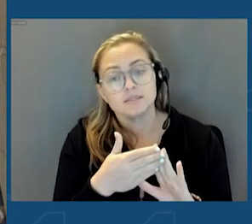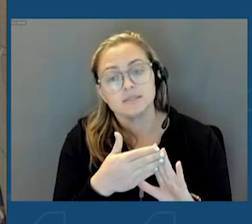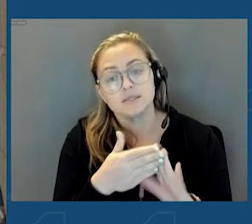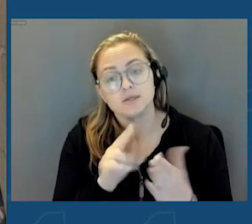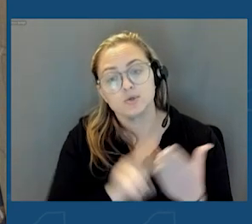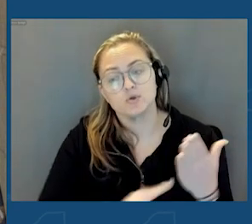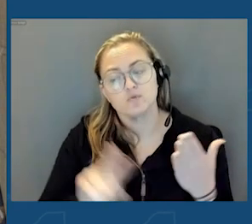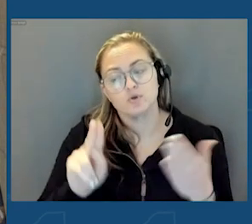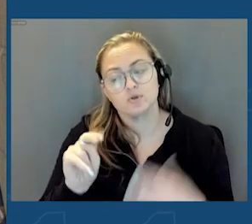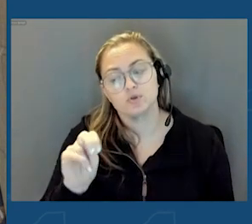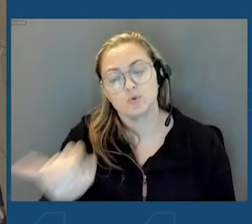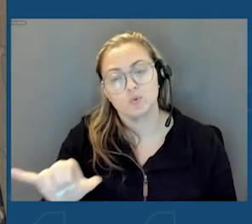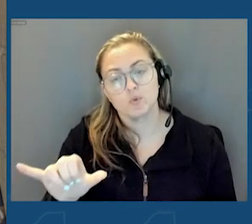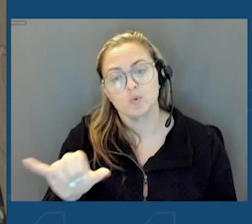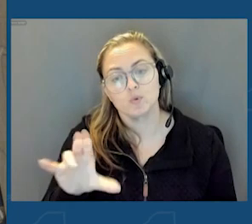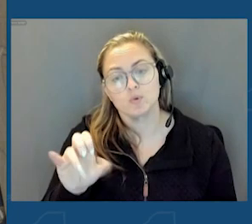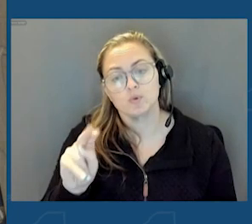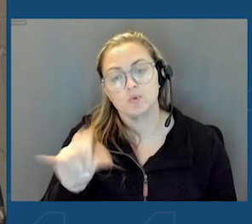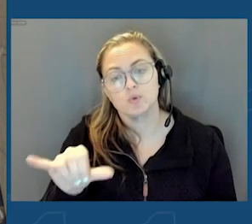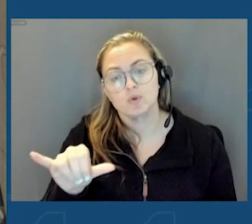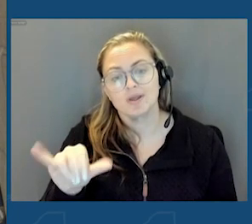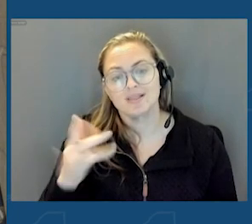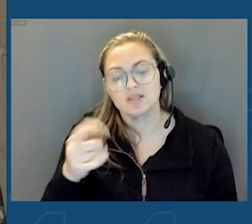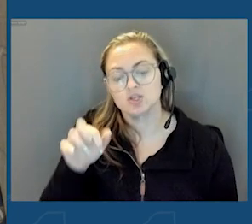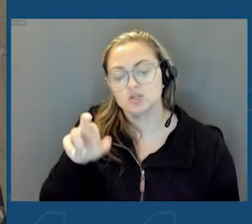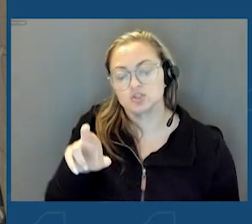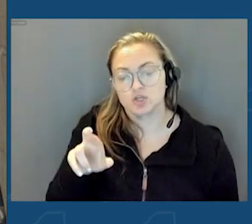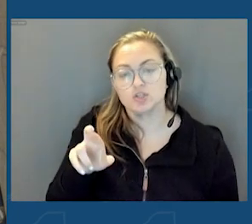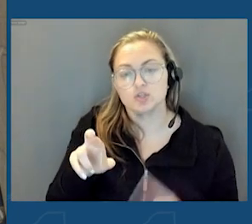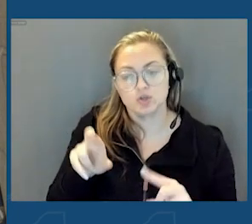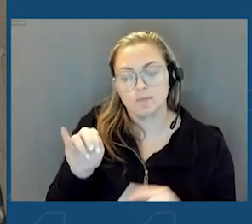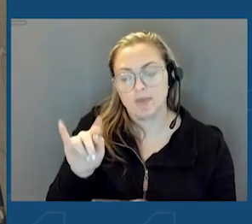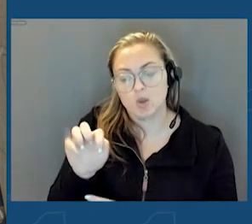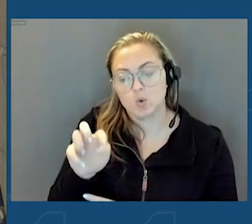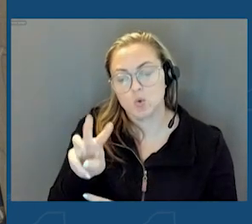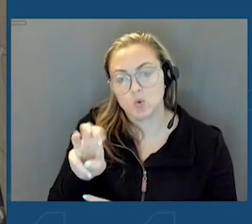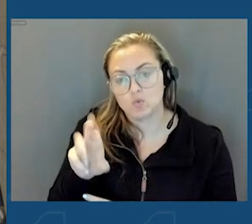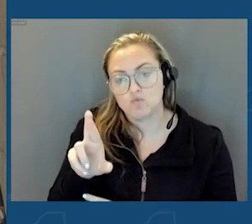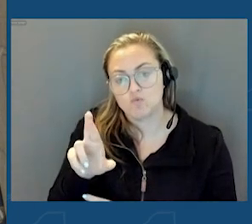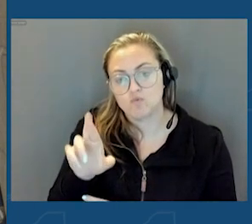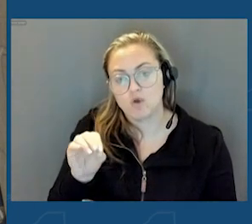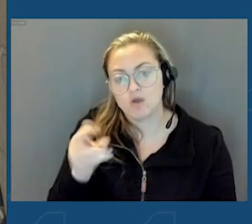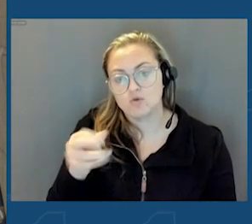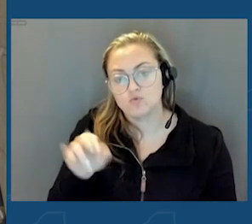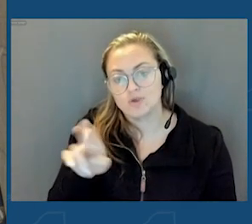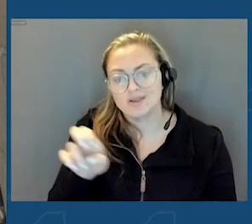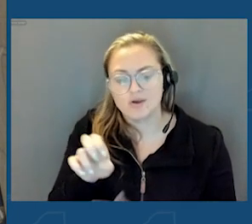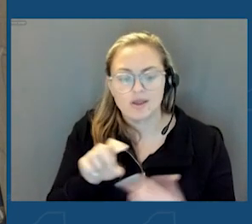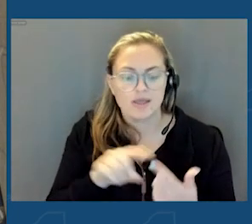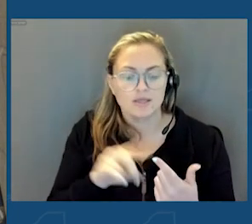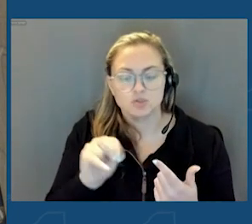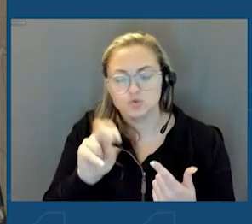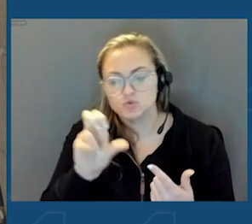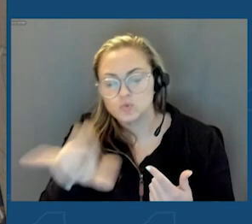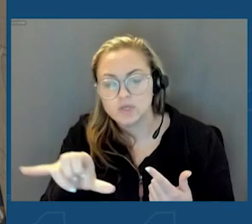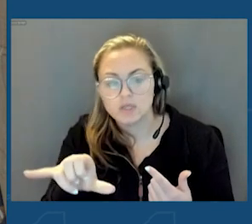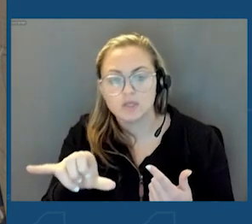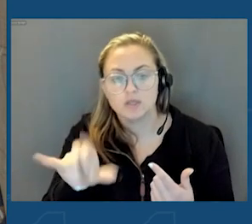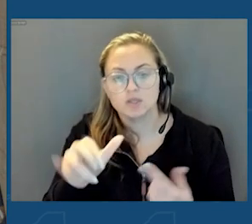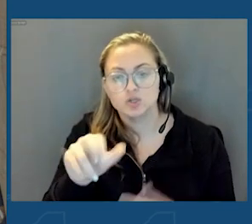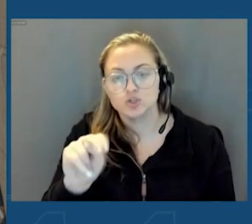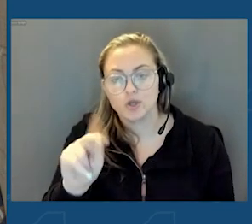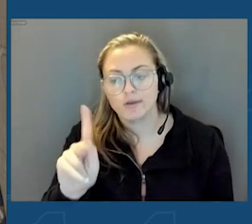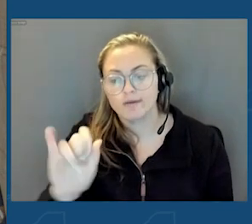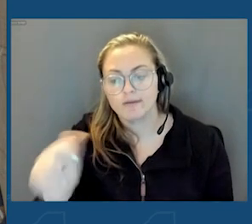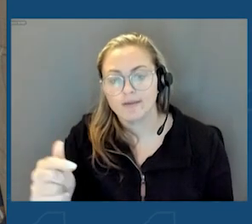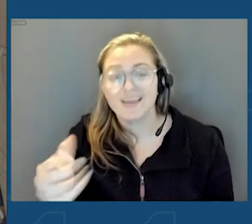York, the Chancellor Matos Rodriguez, and SUNY, and the Chancellor John King, and the